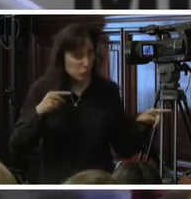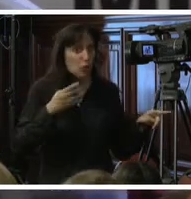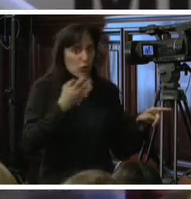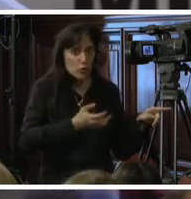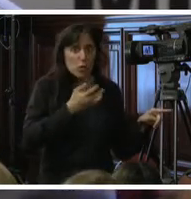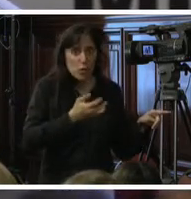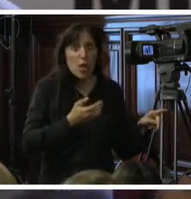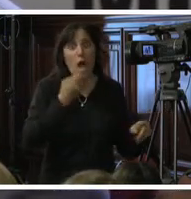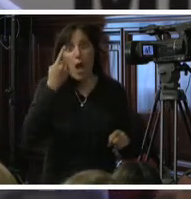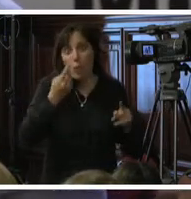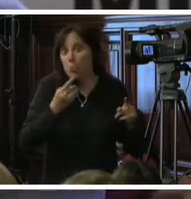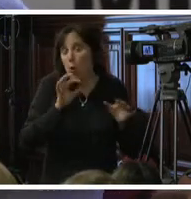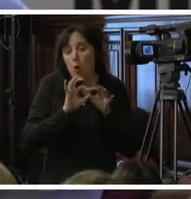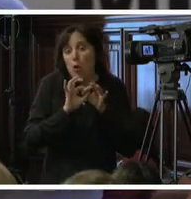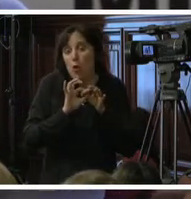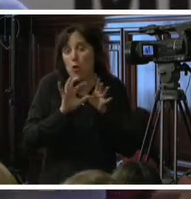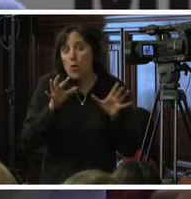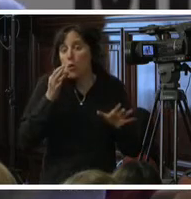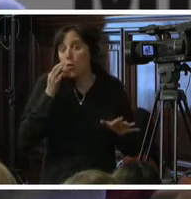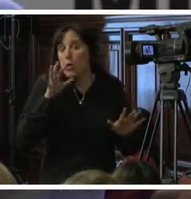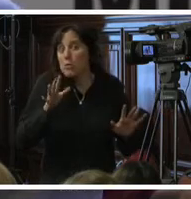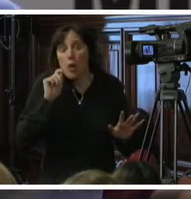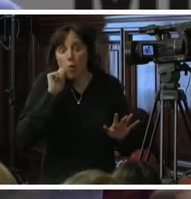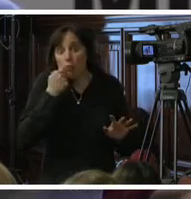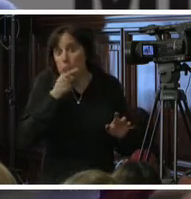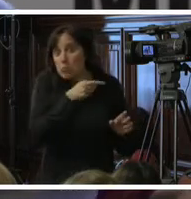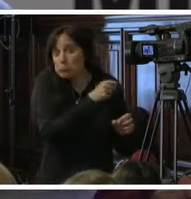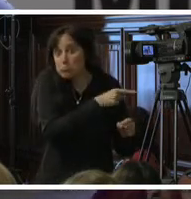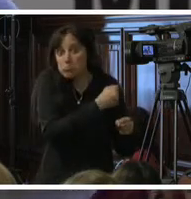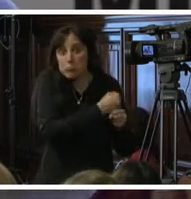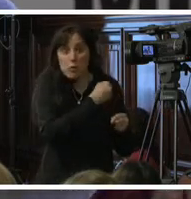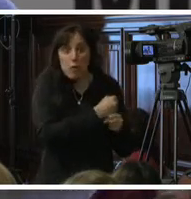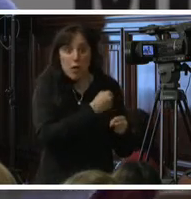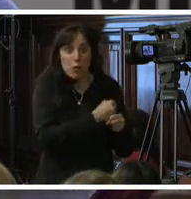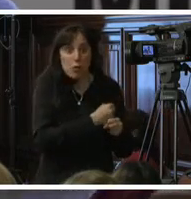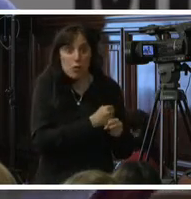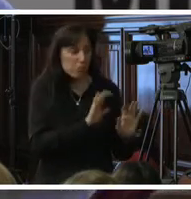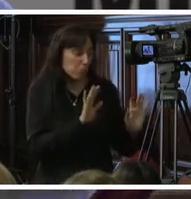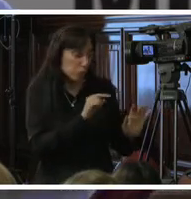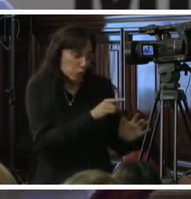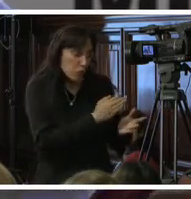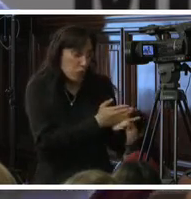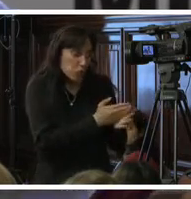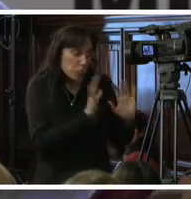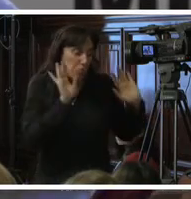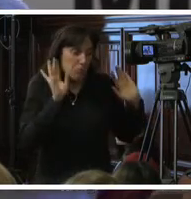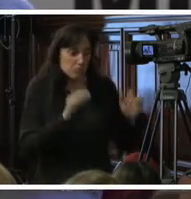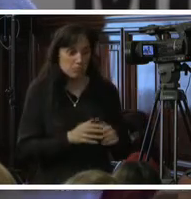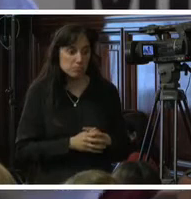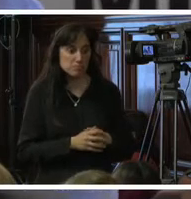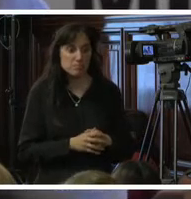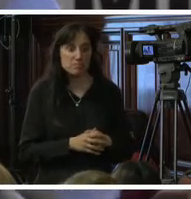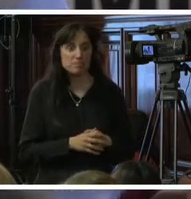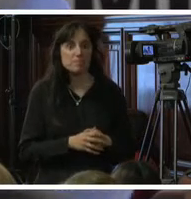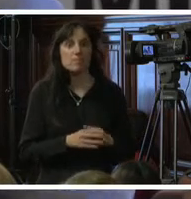freely go into this work, and we cannot deny them that right. Now, thank you very much. We